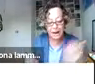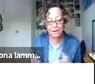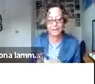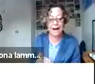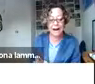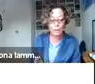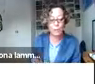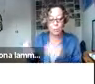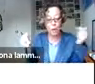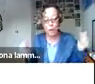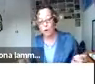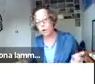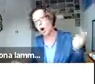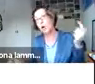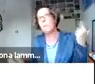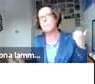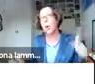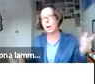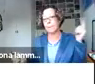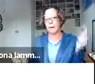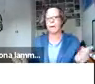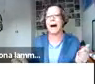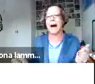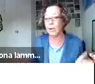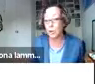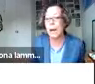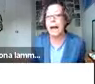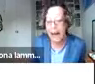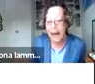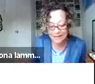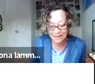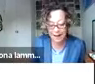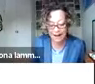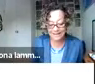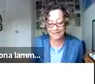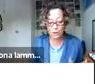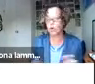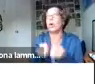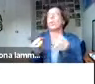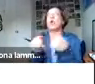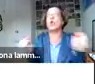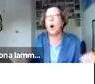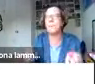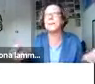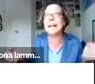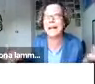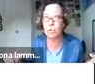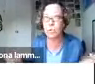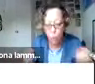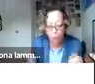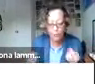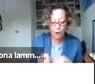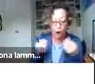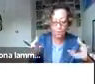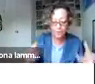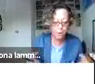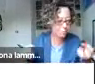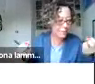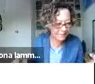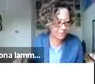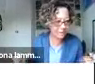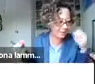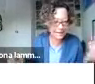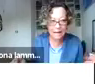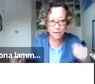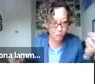the ratio is market value on book value as of assets. So on company accounts, what the company